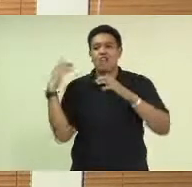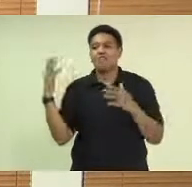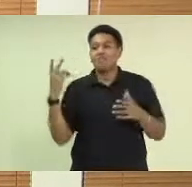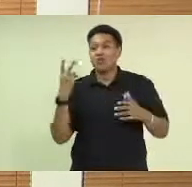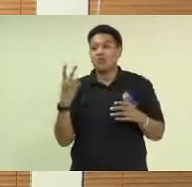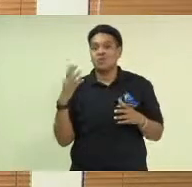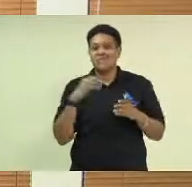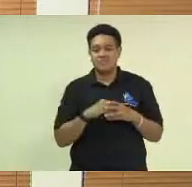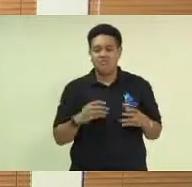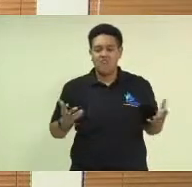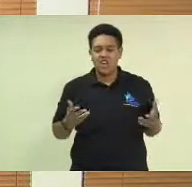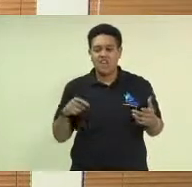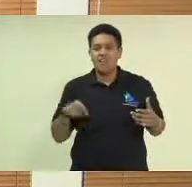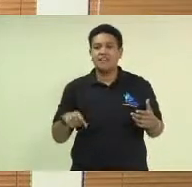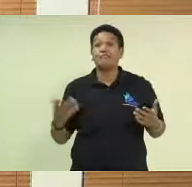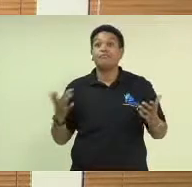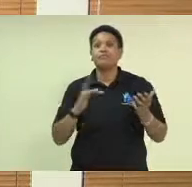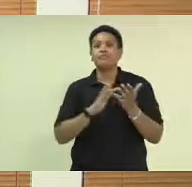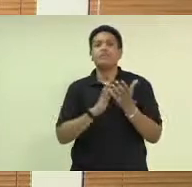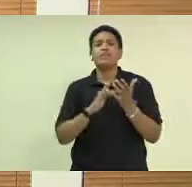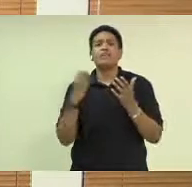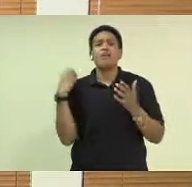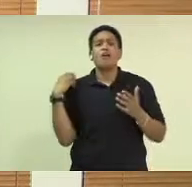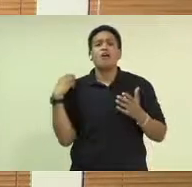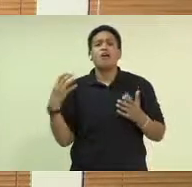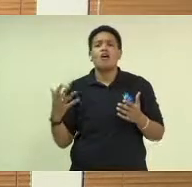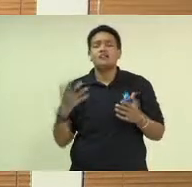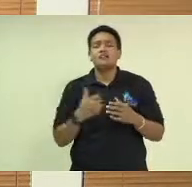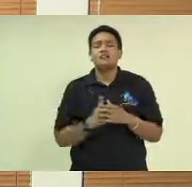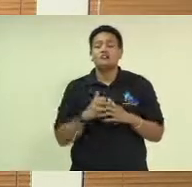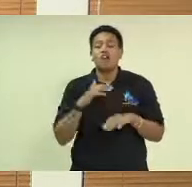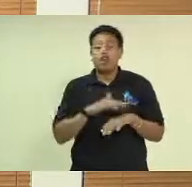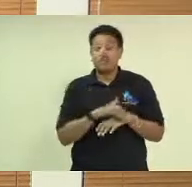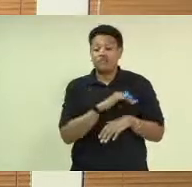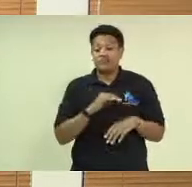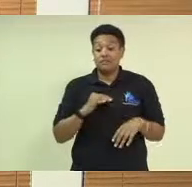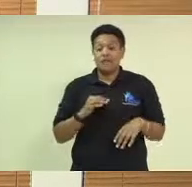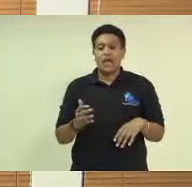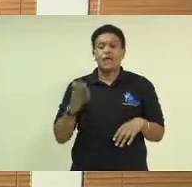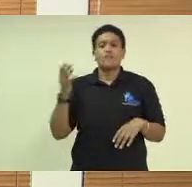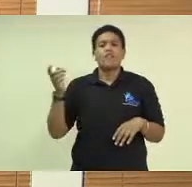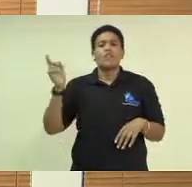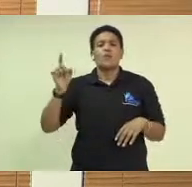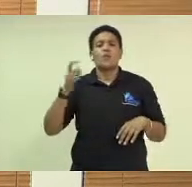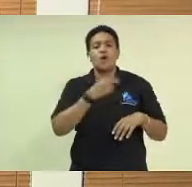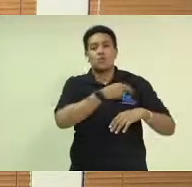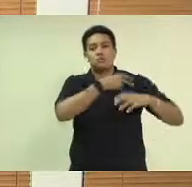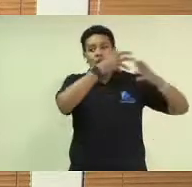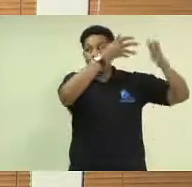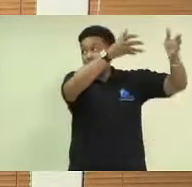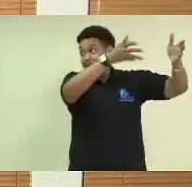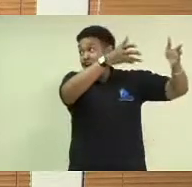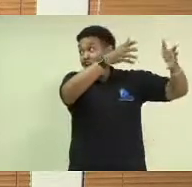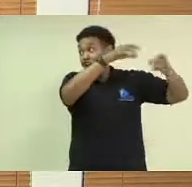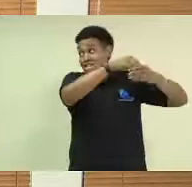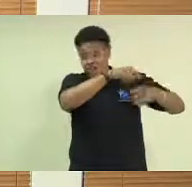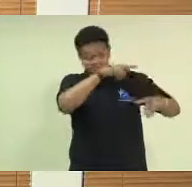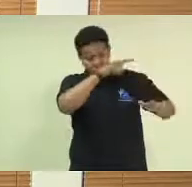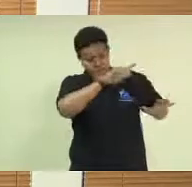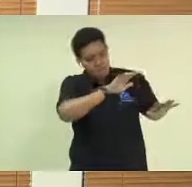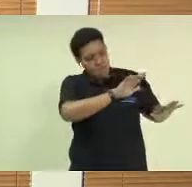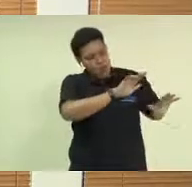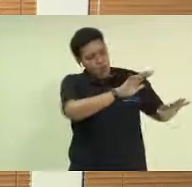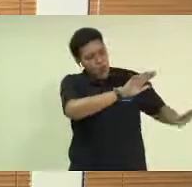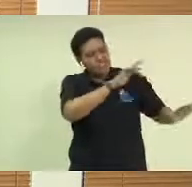This is the medical officer on staff at a hospital that drives